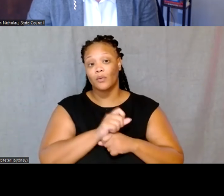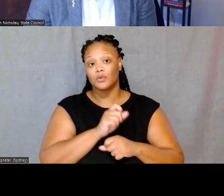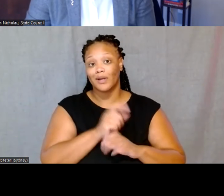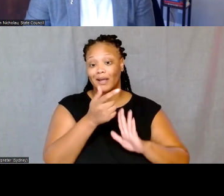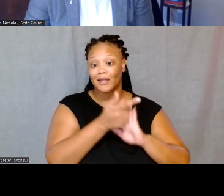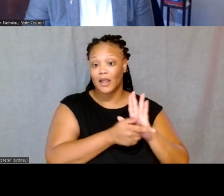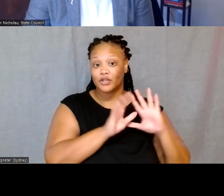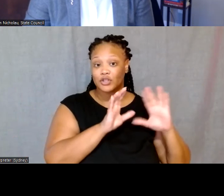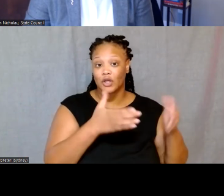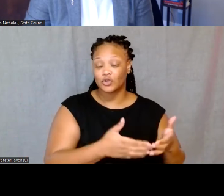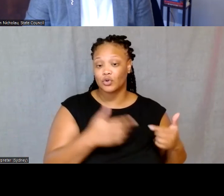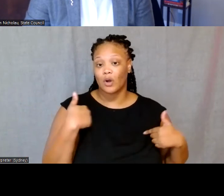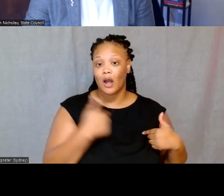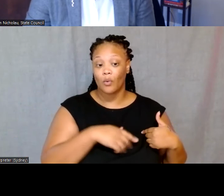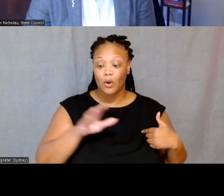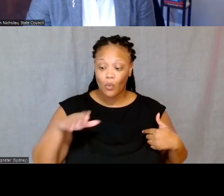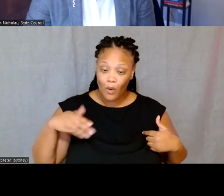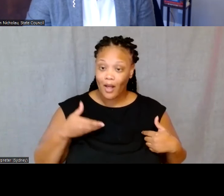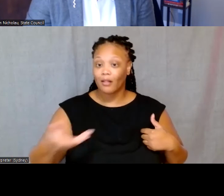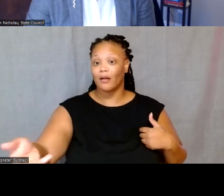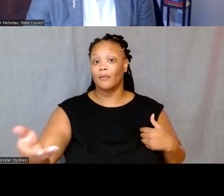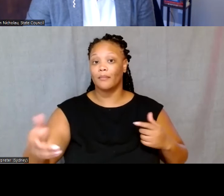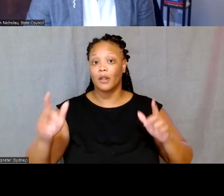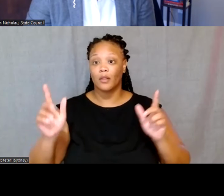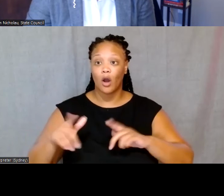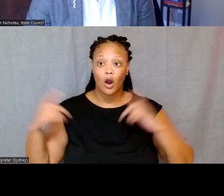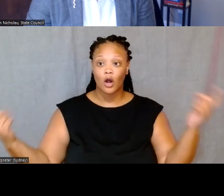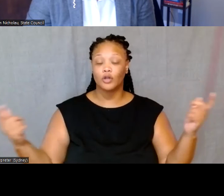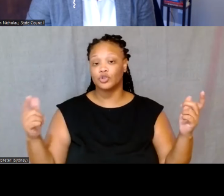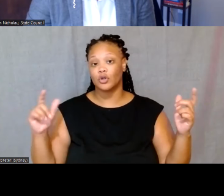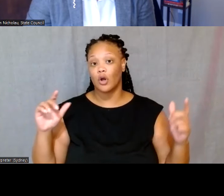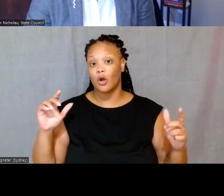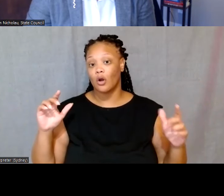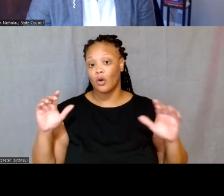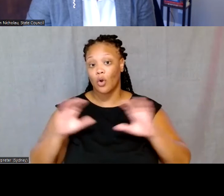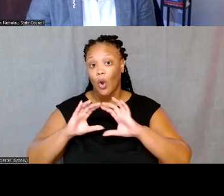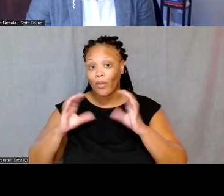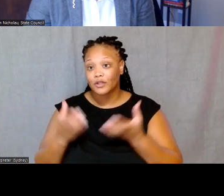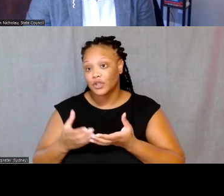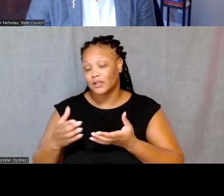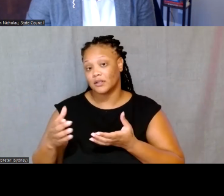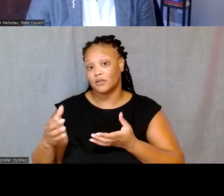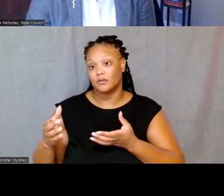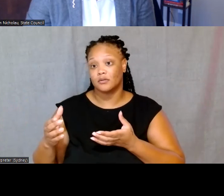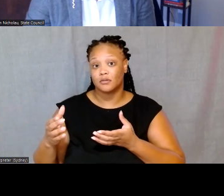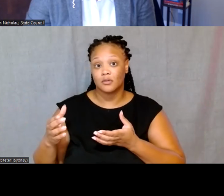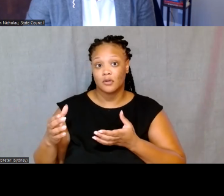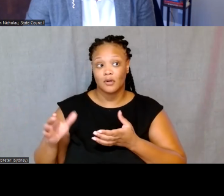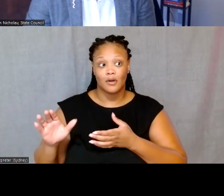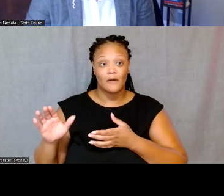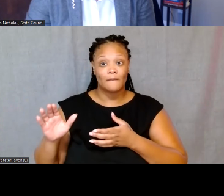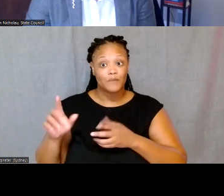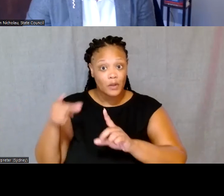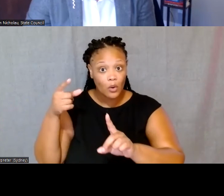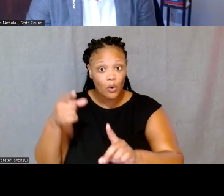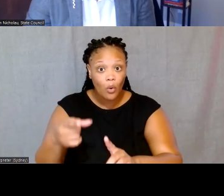would welcome large coalitions. And the whole goal of a large coalition is to steer in the same direction